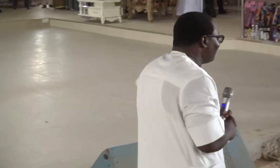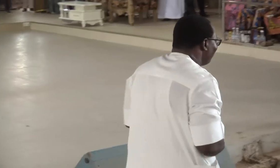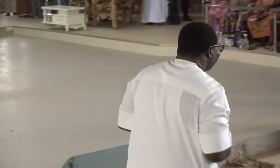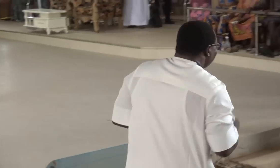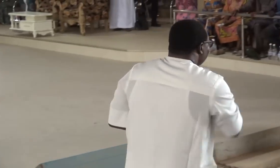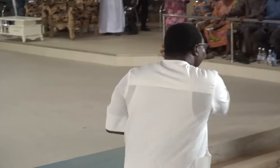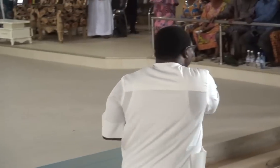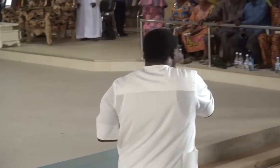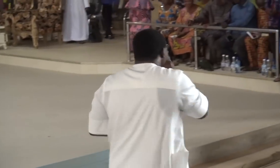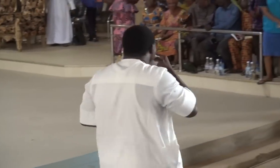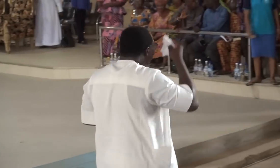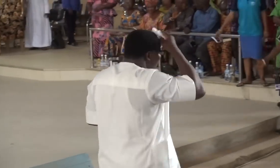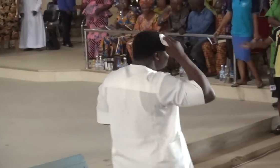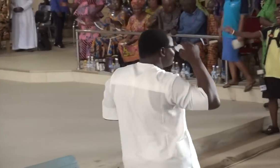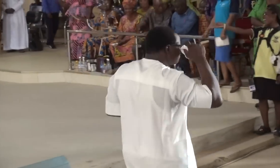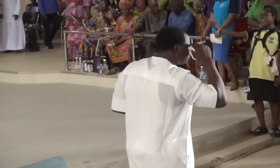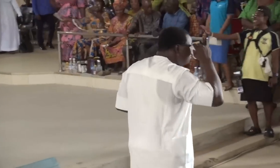yago yago